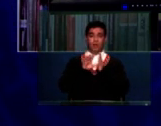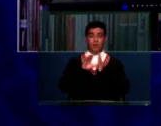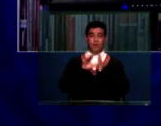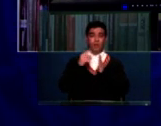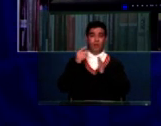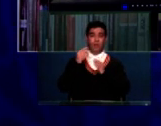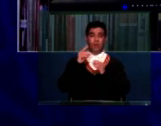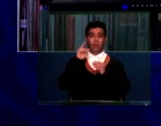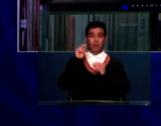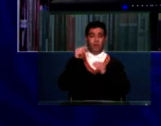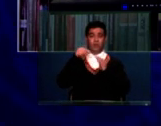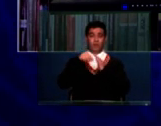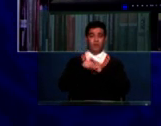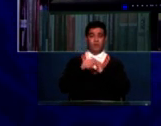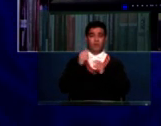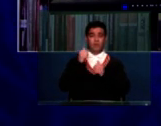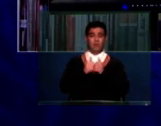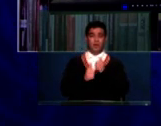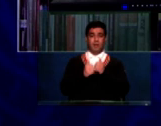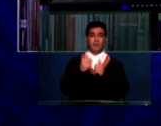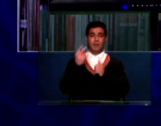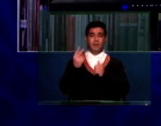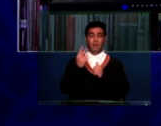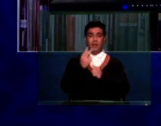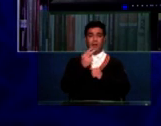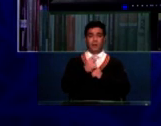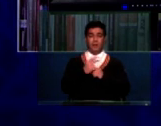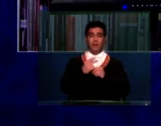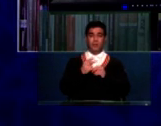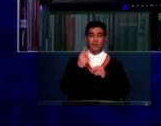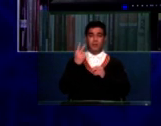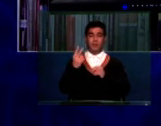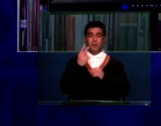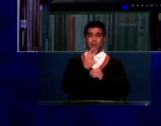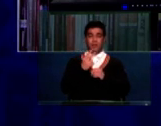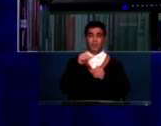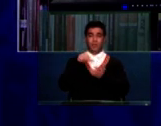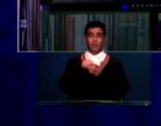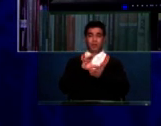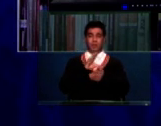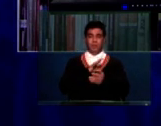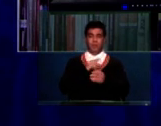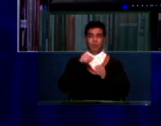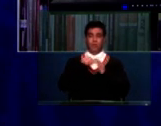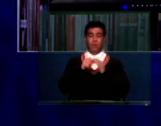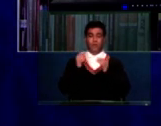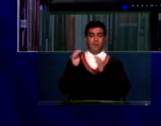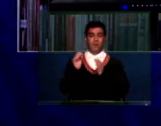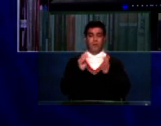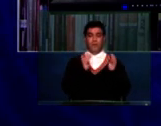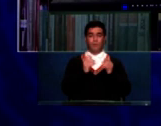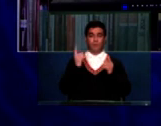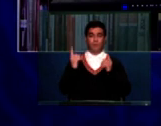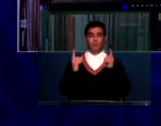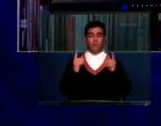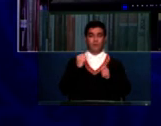teng bo'lganligi uchun, ya'ni har ikkala reaksiyada ham 2 tadan elektron qatnashganligi uchun biz ularni qisqartirib,